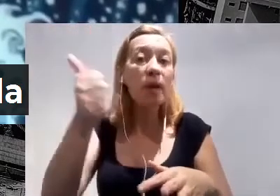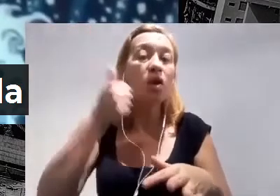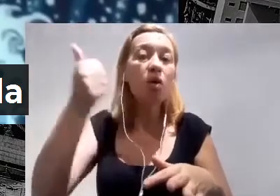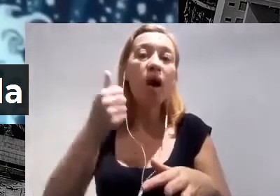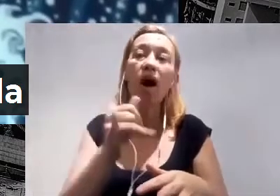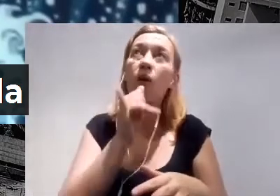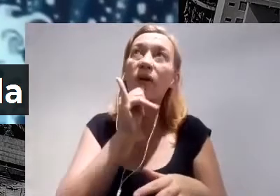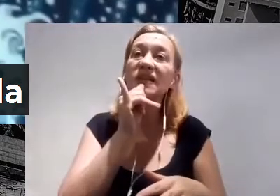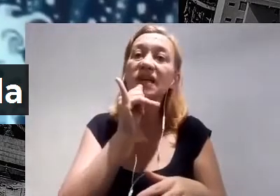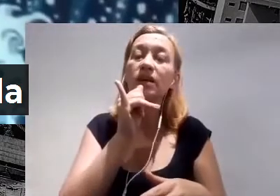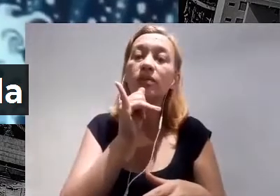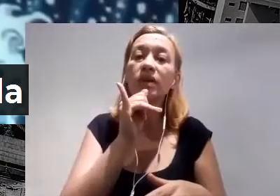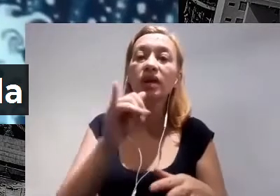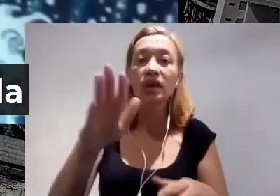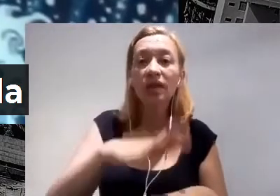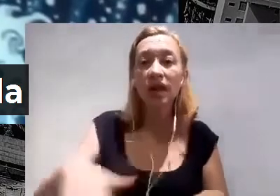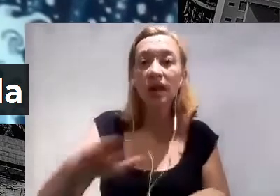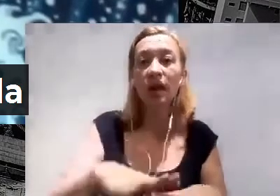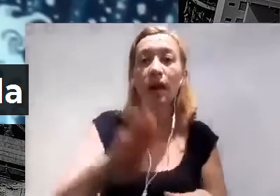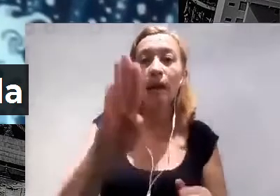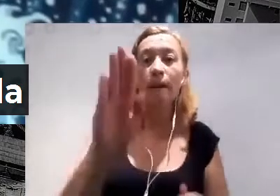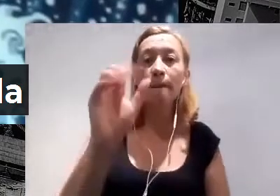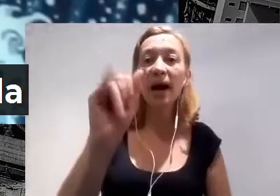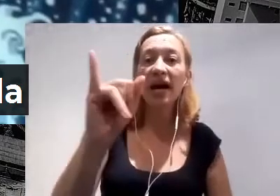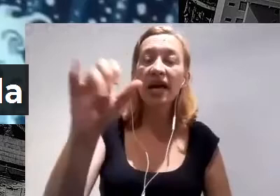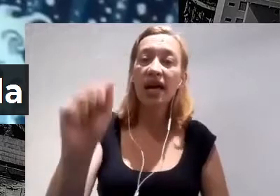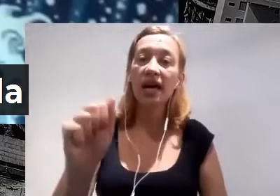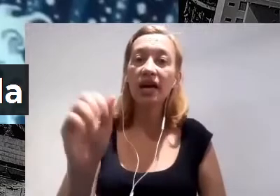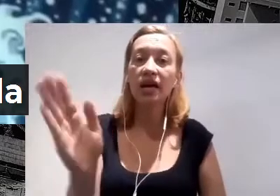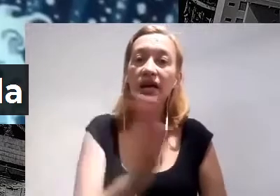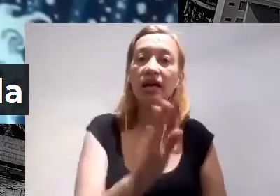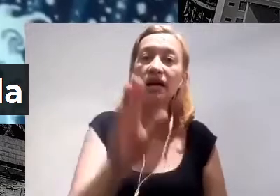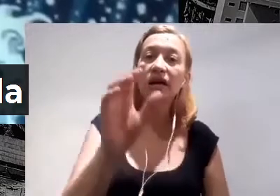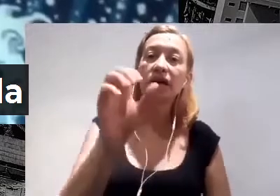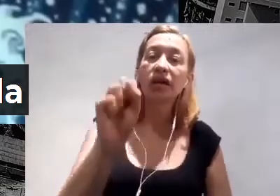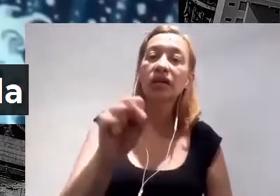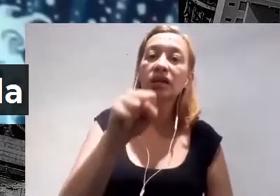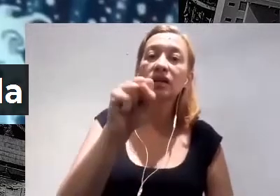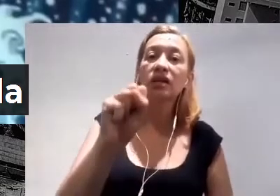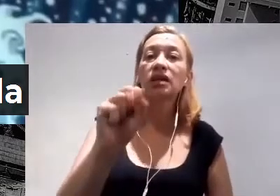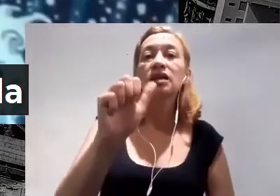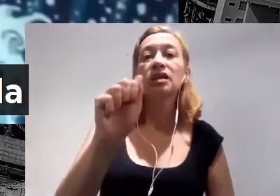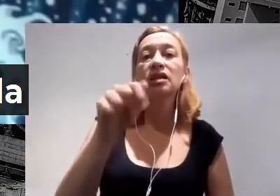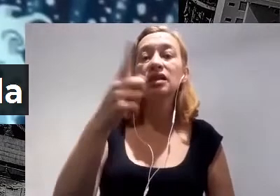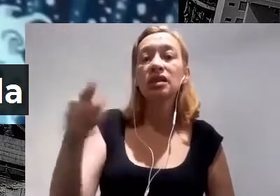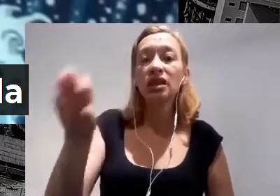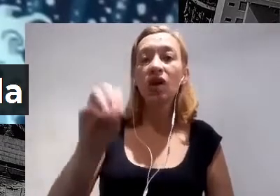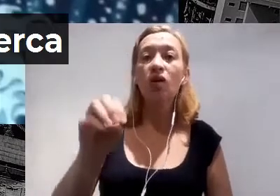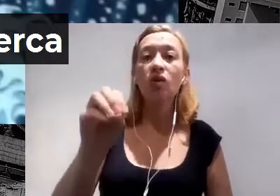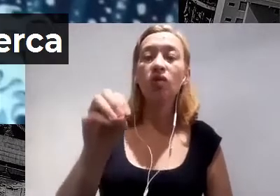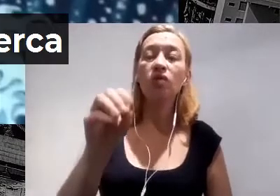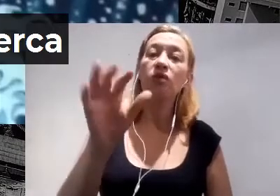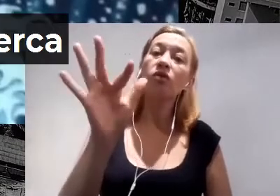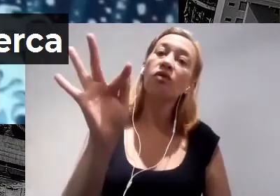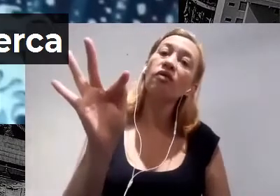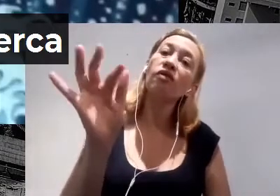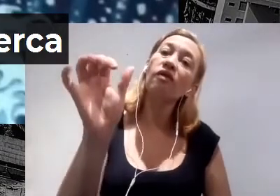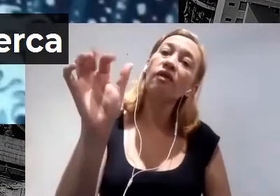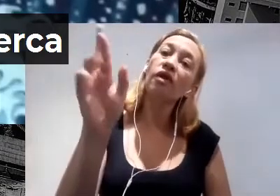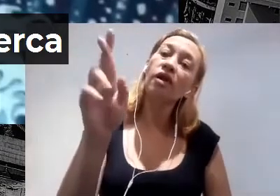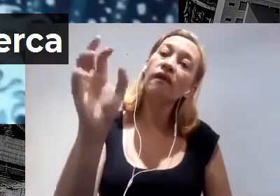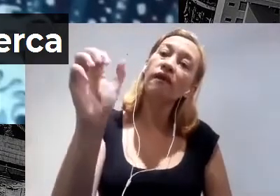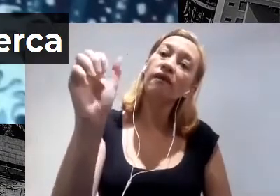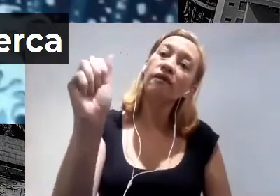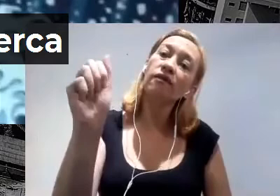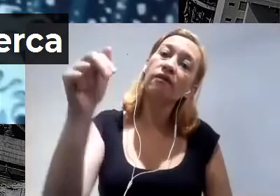is Google, which has made a lot of really great investments on their own headquarter facilities and